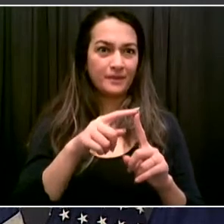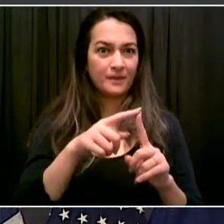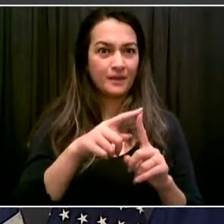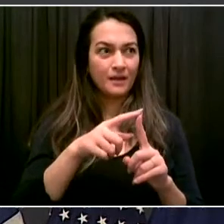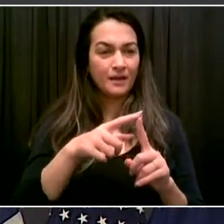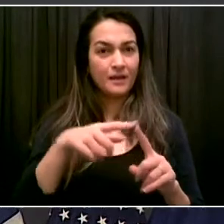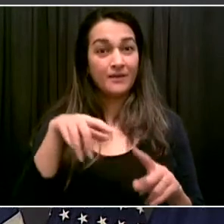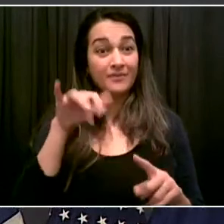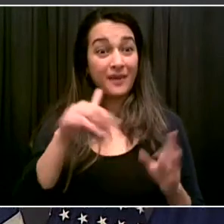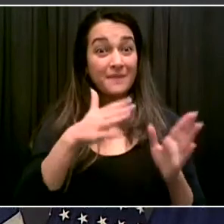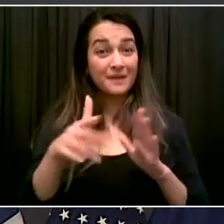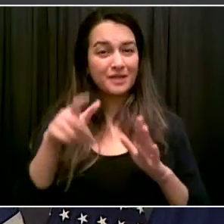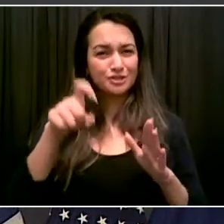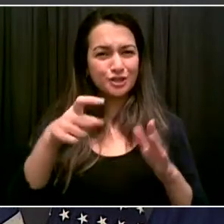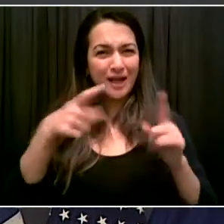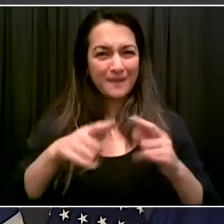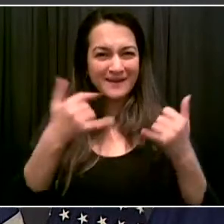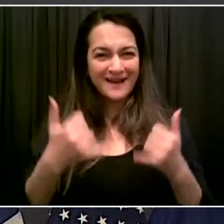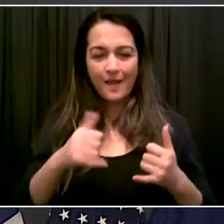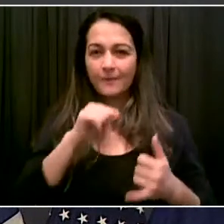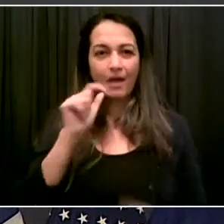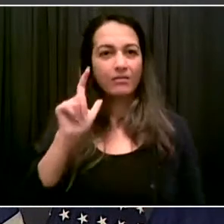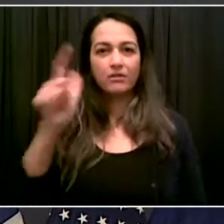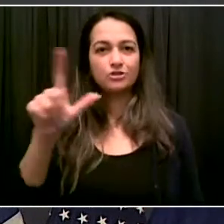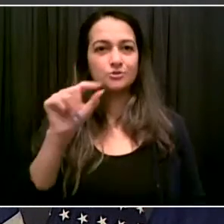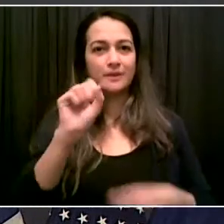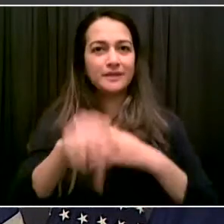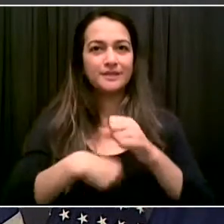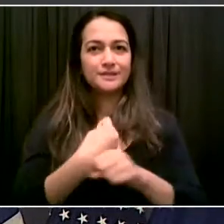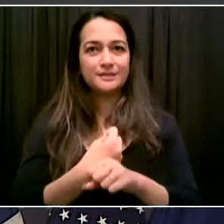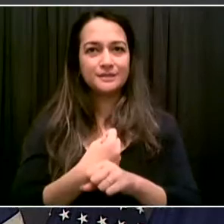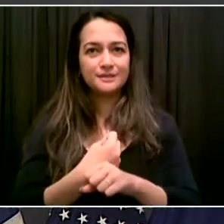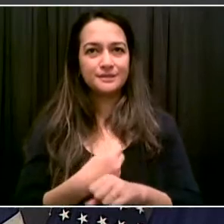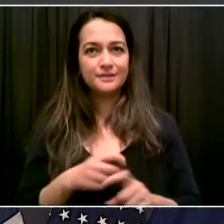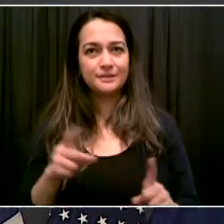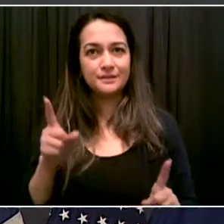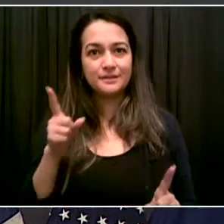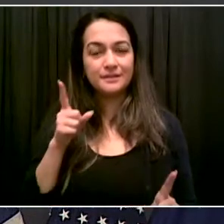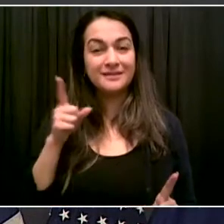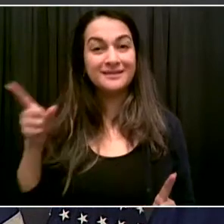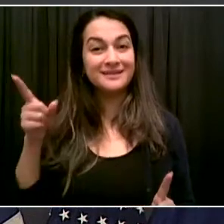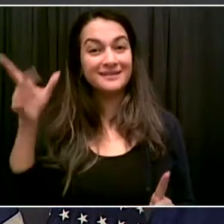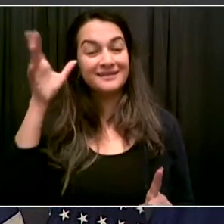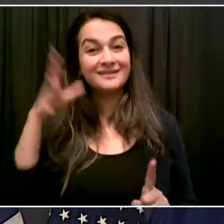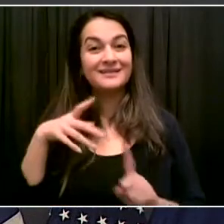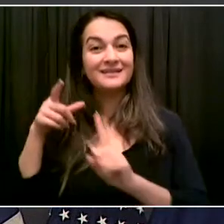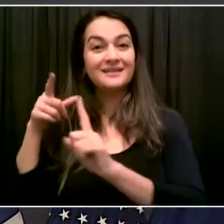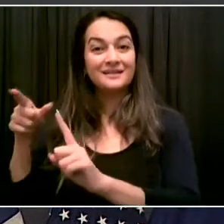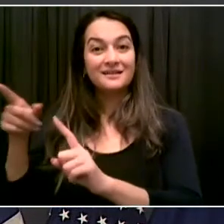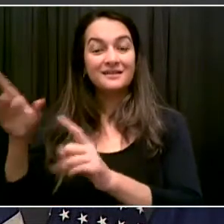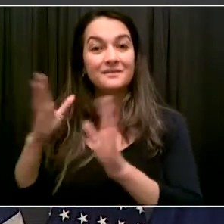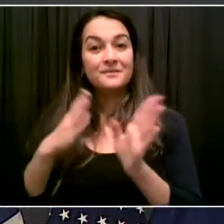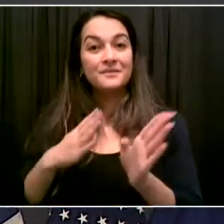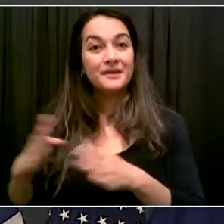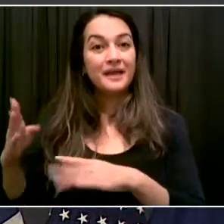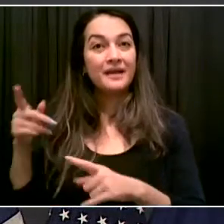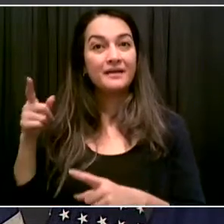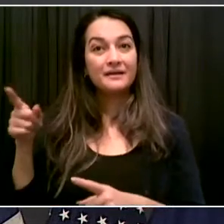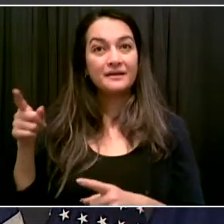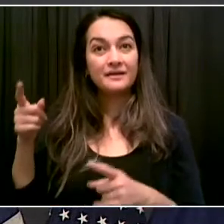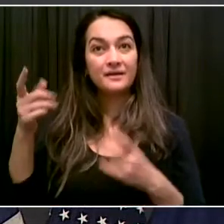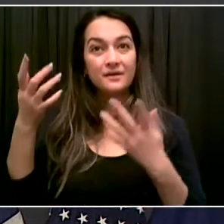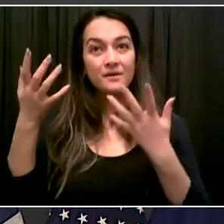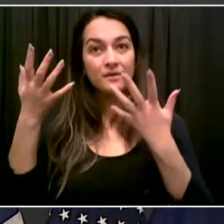which was at least making the BQE truck only, to keep trucks off local roads and at least divert